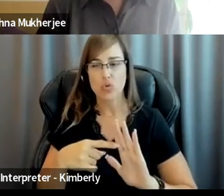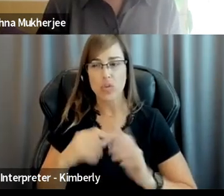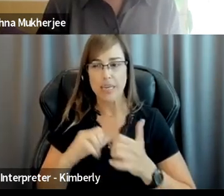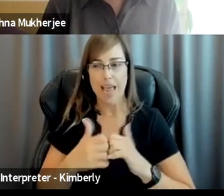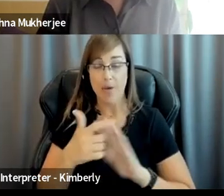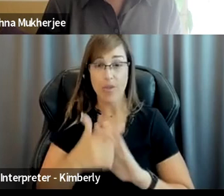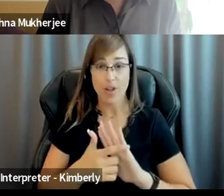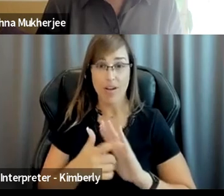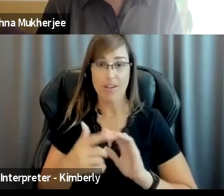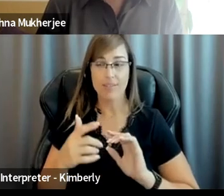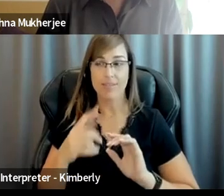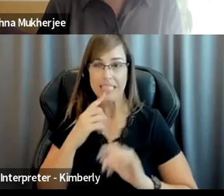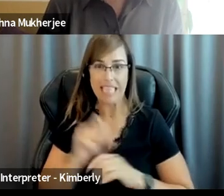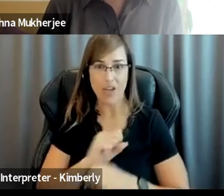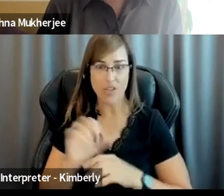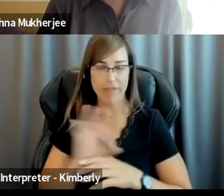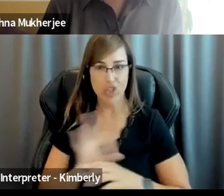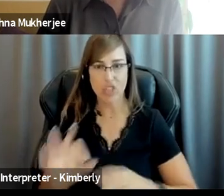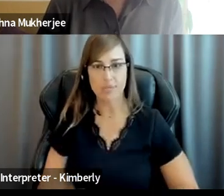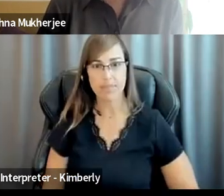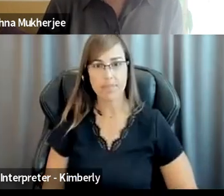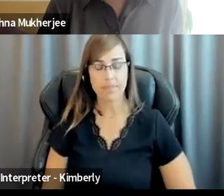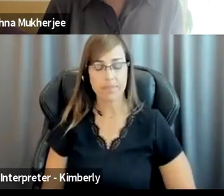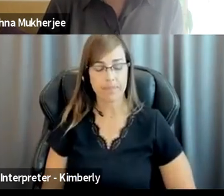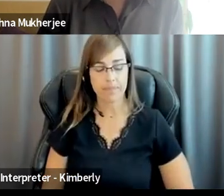the laws actually function.